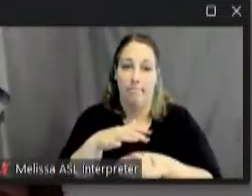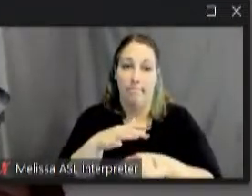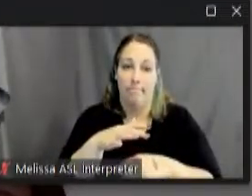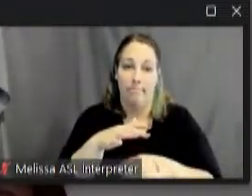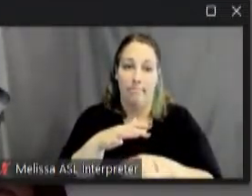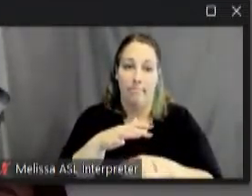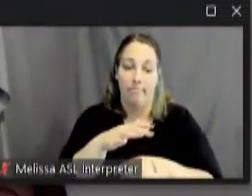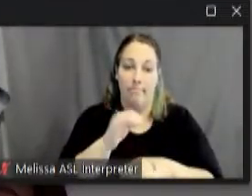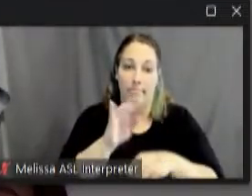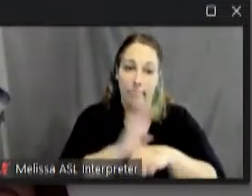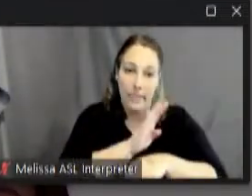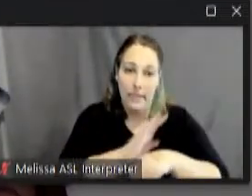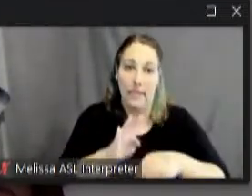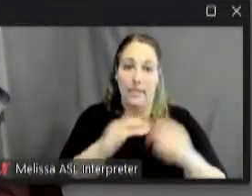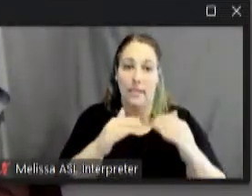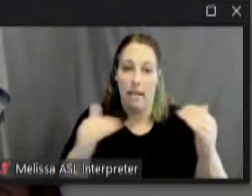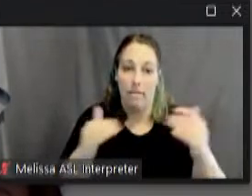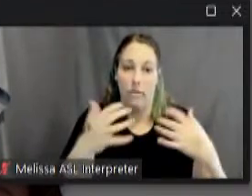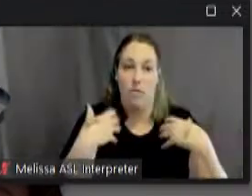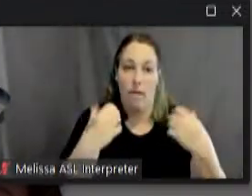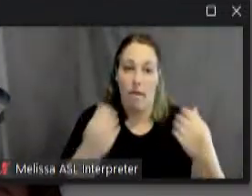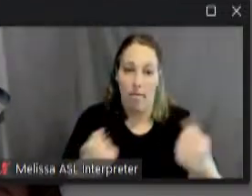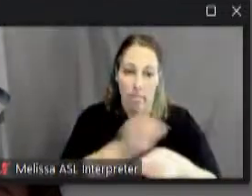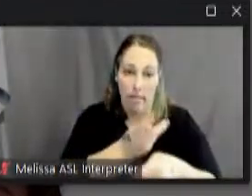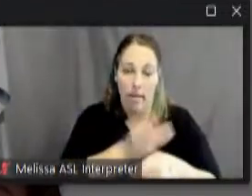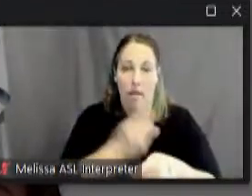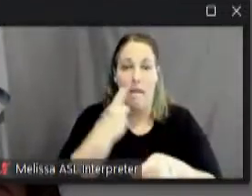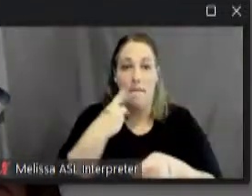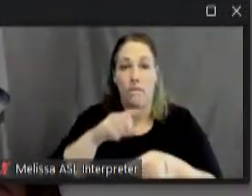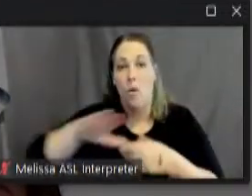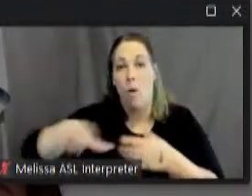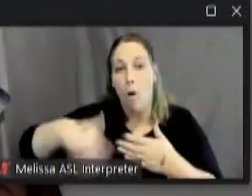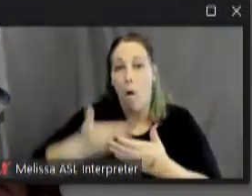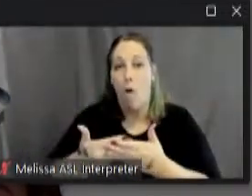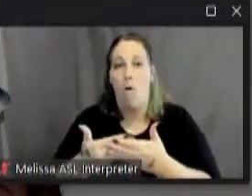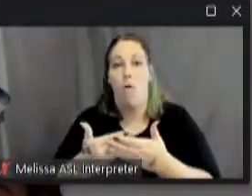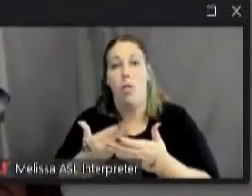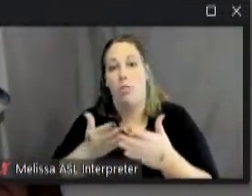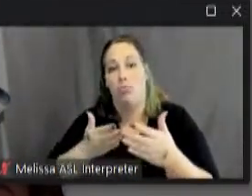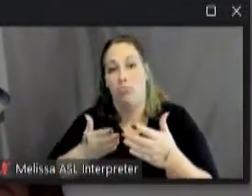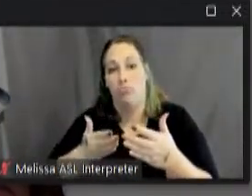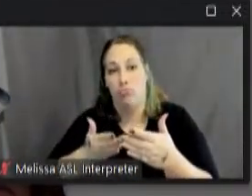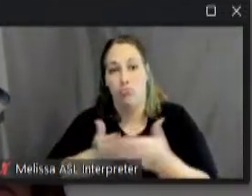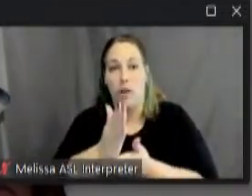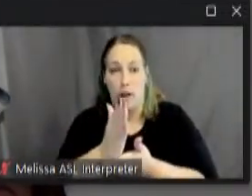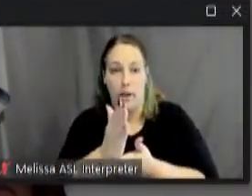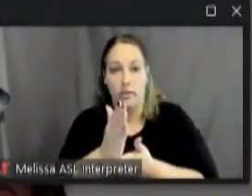and access to justice of all Hondurans that